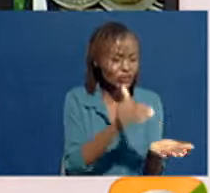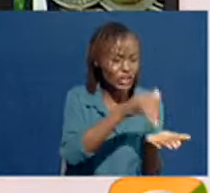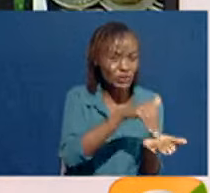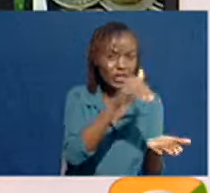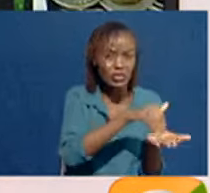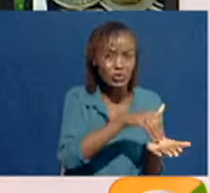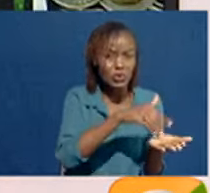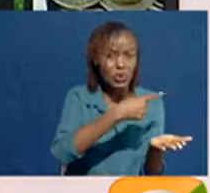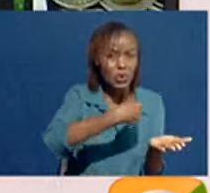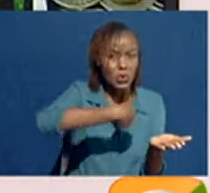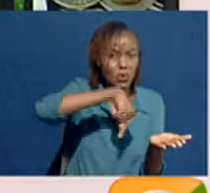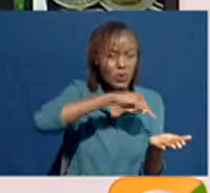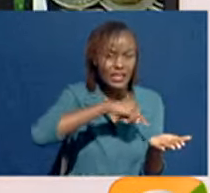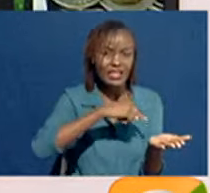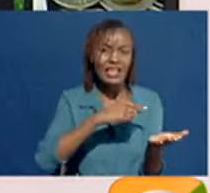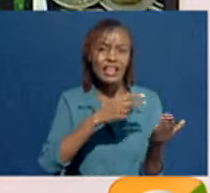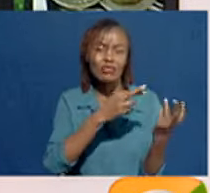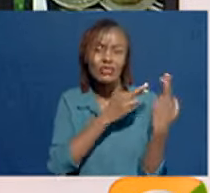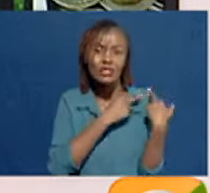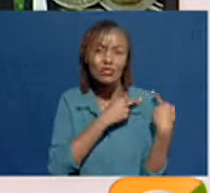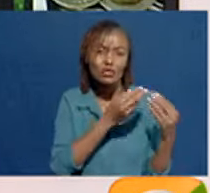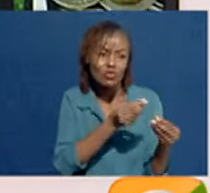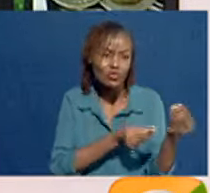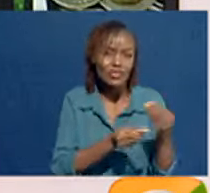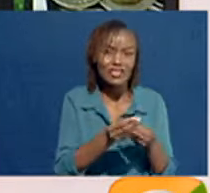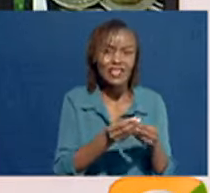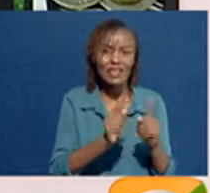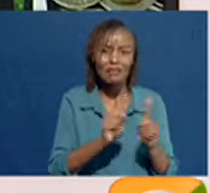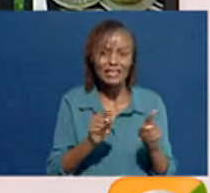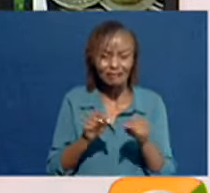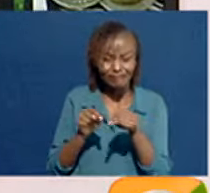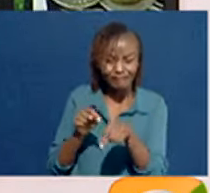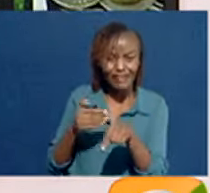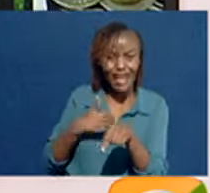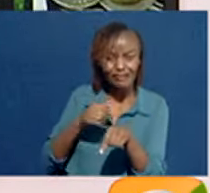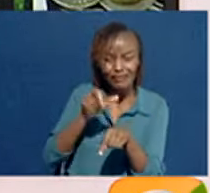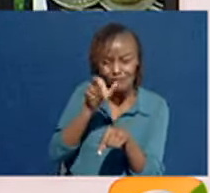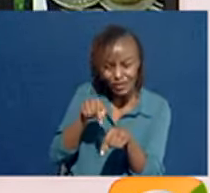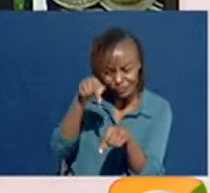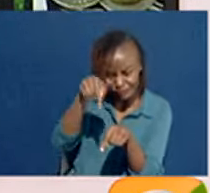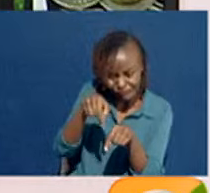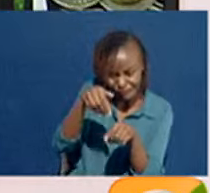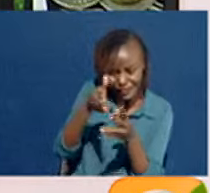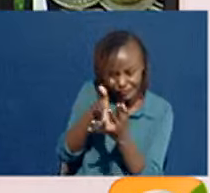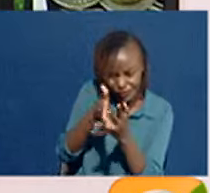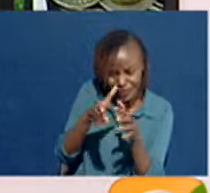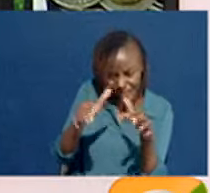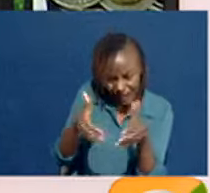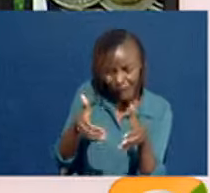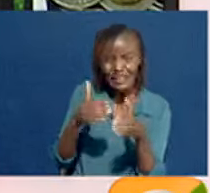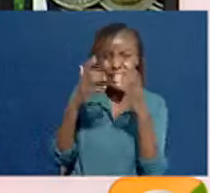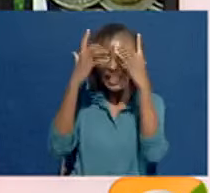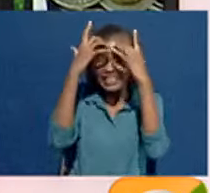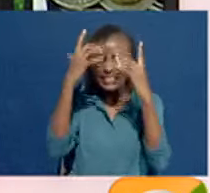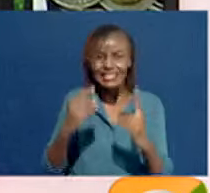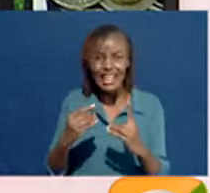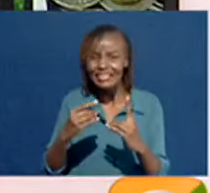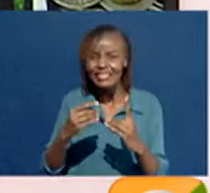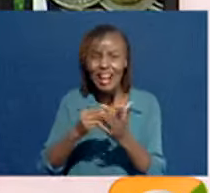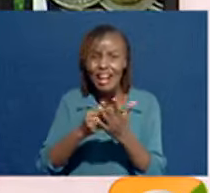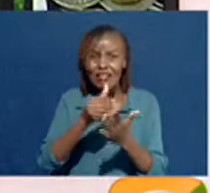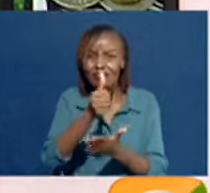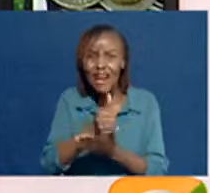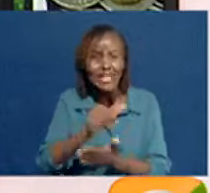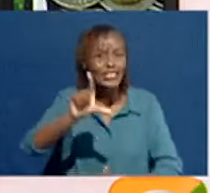sell. And yet, we're not the ones deciding the price. So his argument has been that we should have a say in the cost